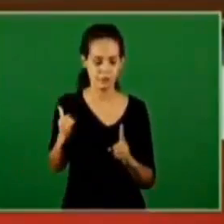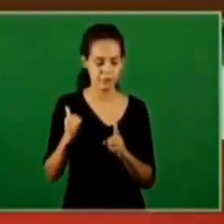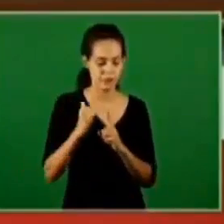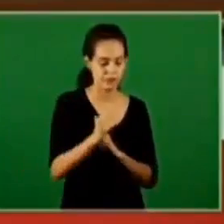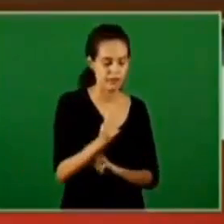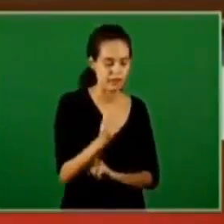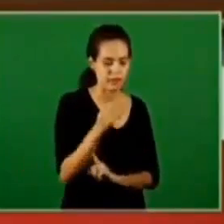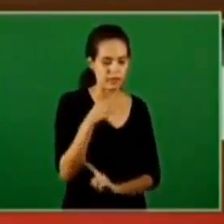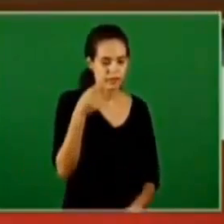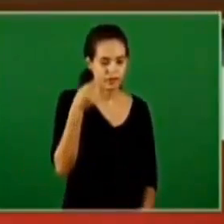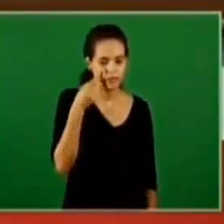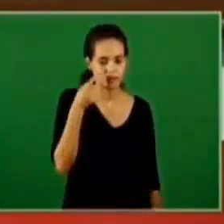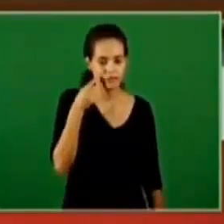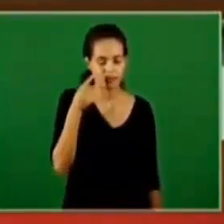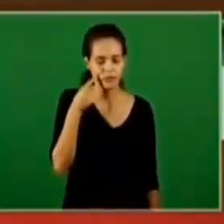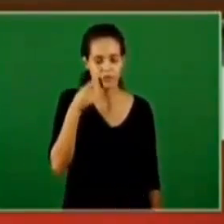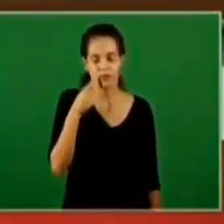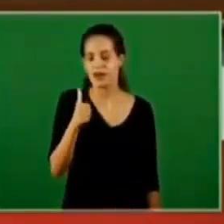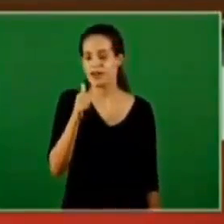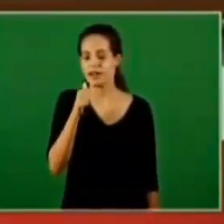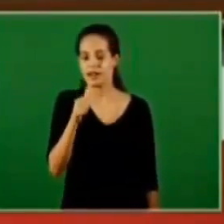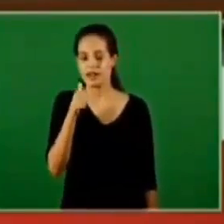women,